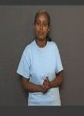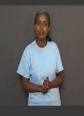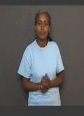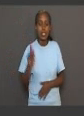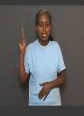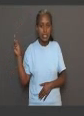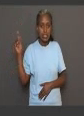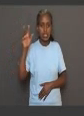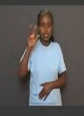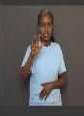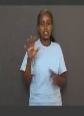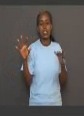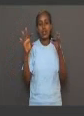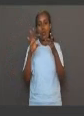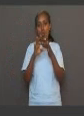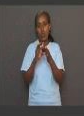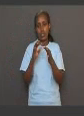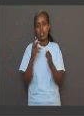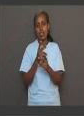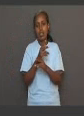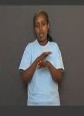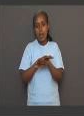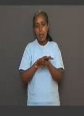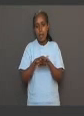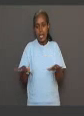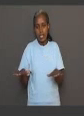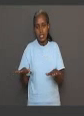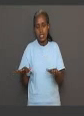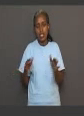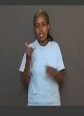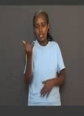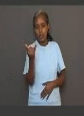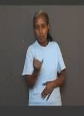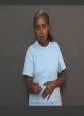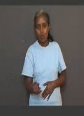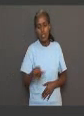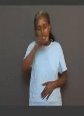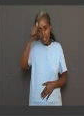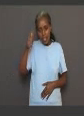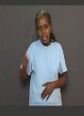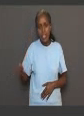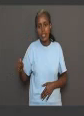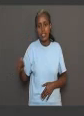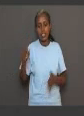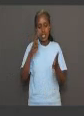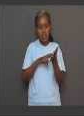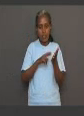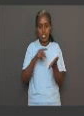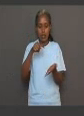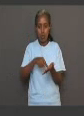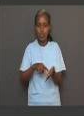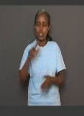These three coordinate planes let us plot any reference point in